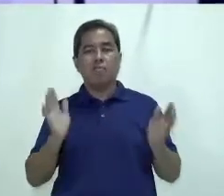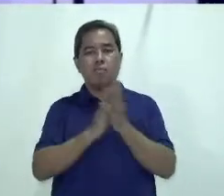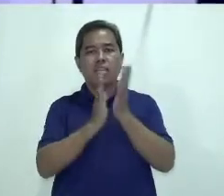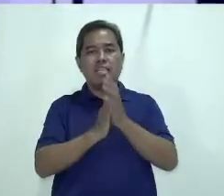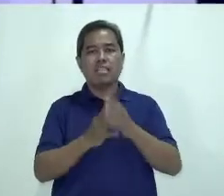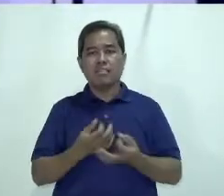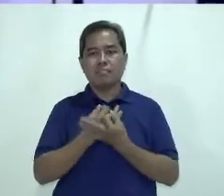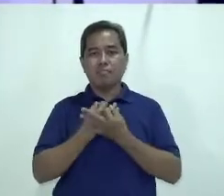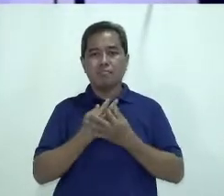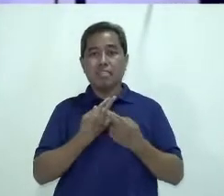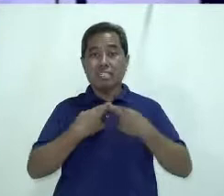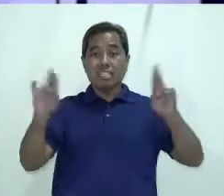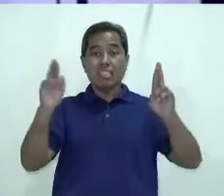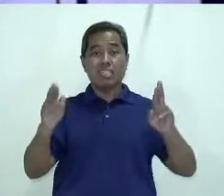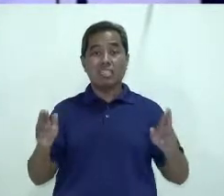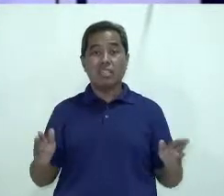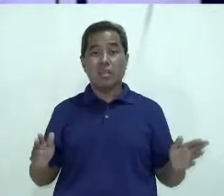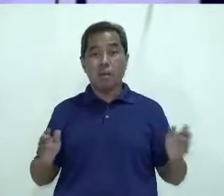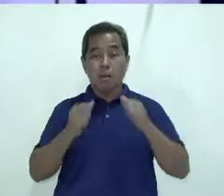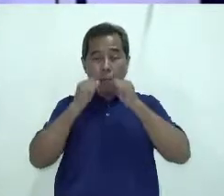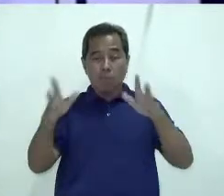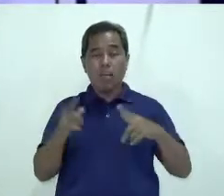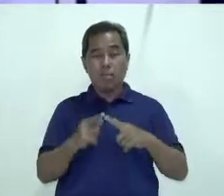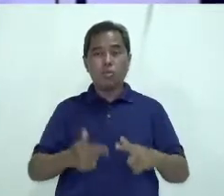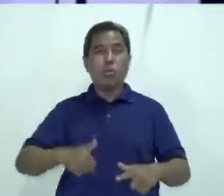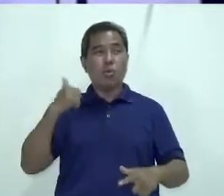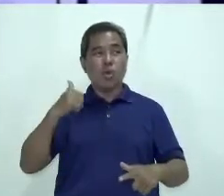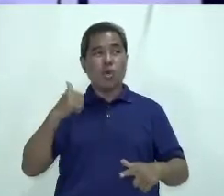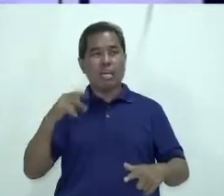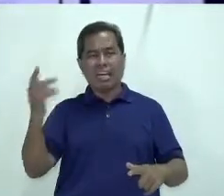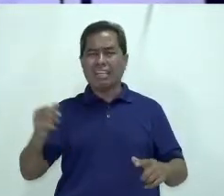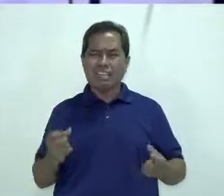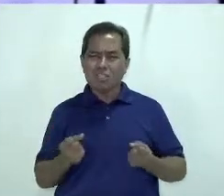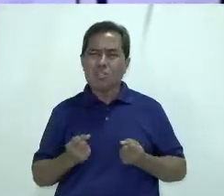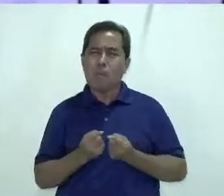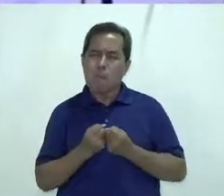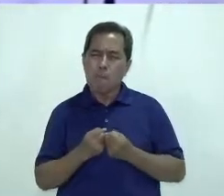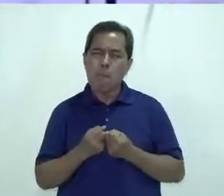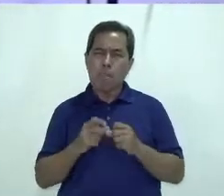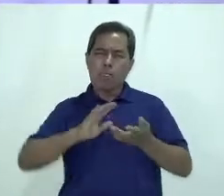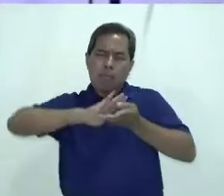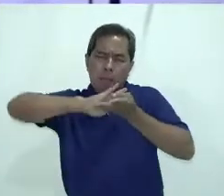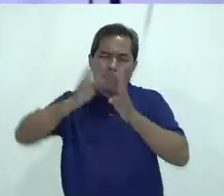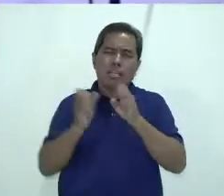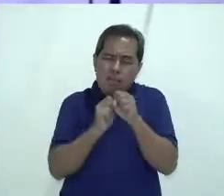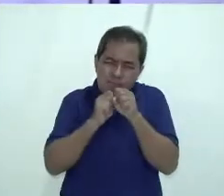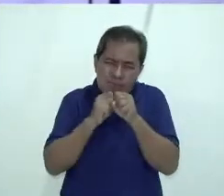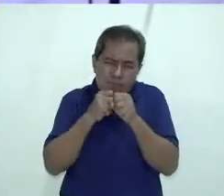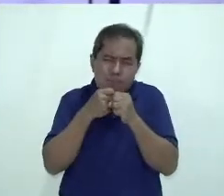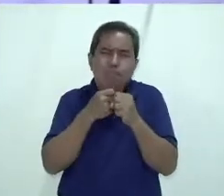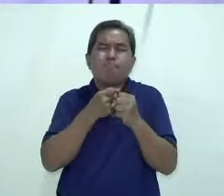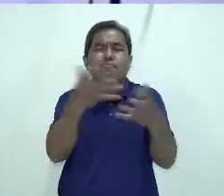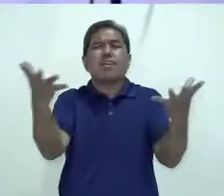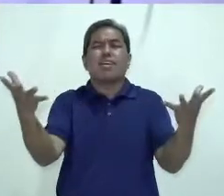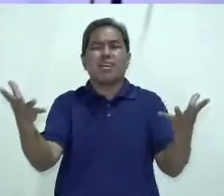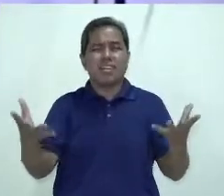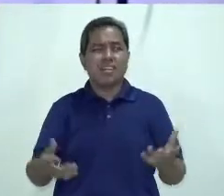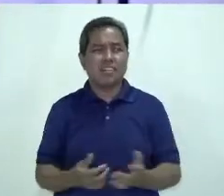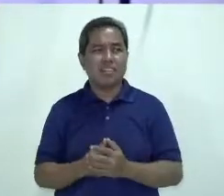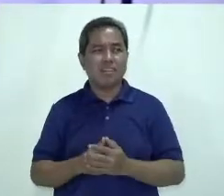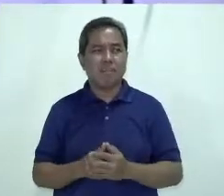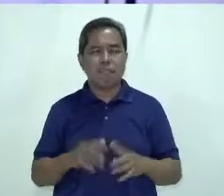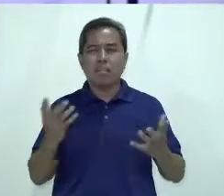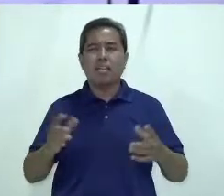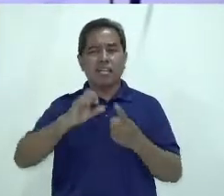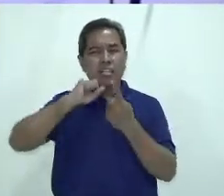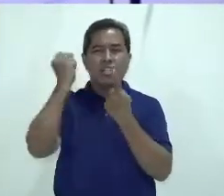blessings to others. It has multiplied to others. So in these